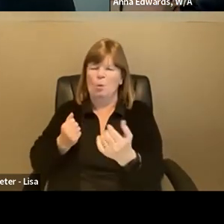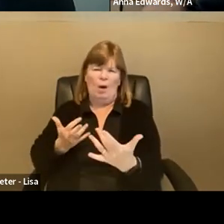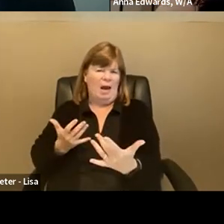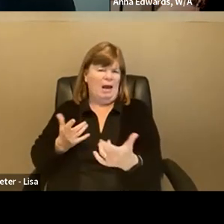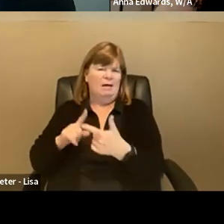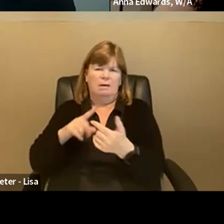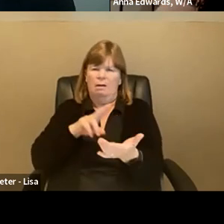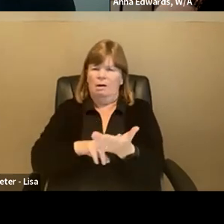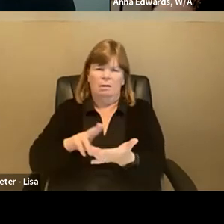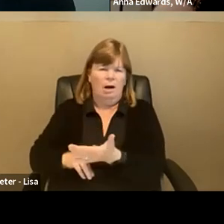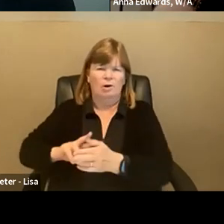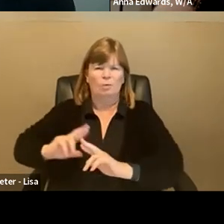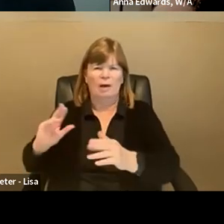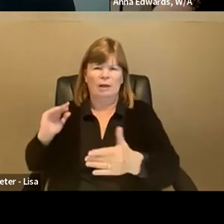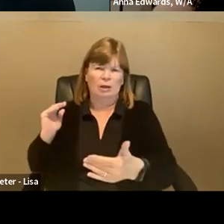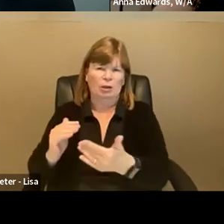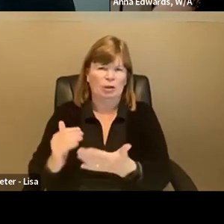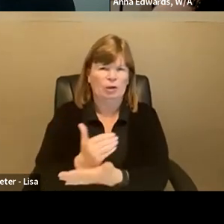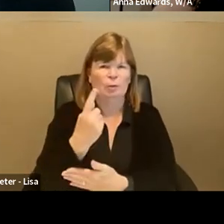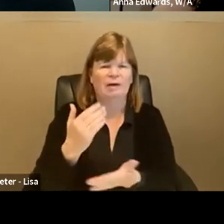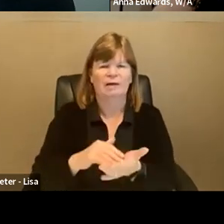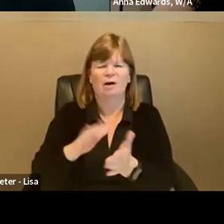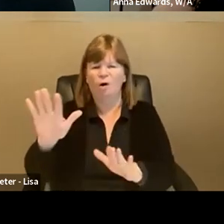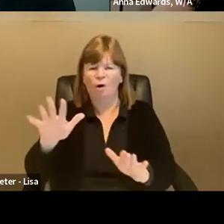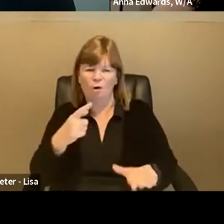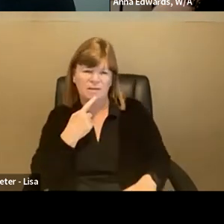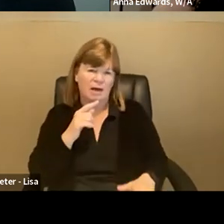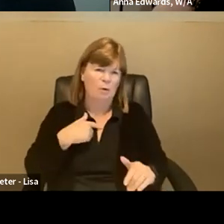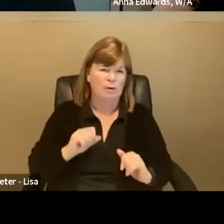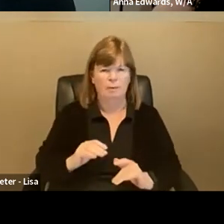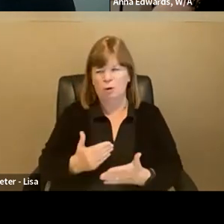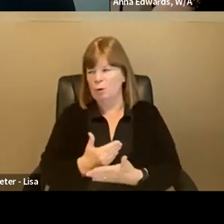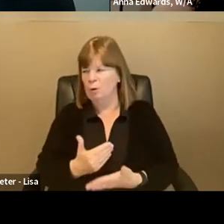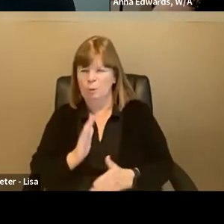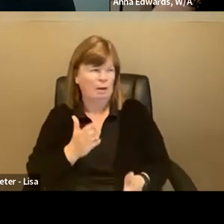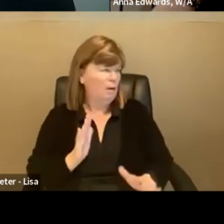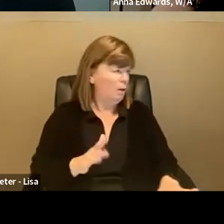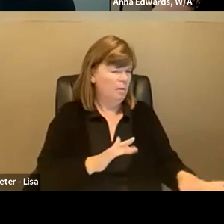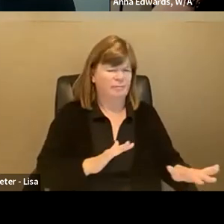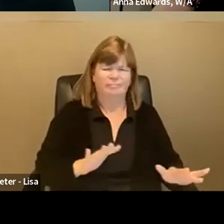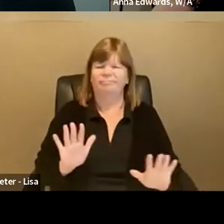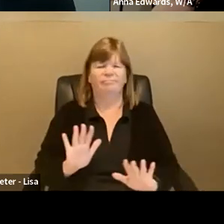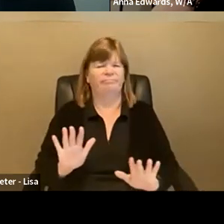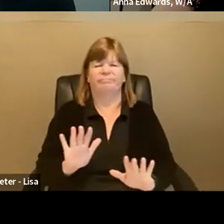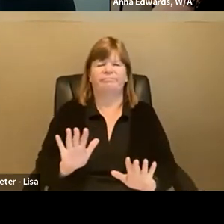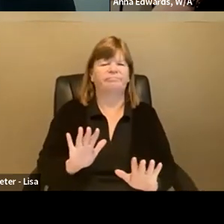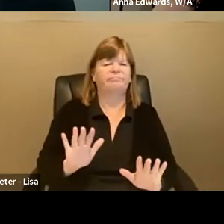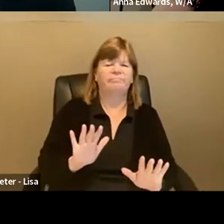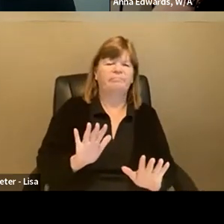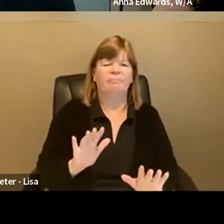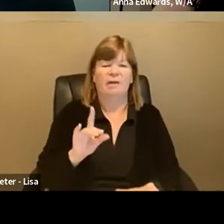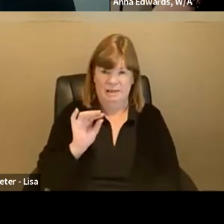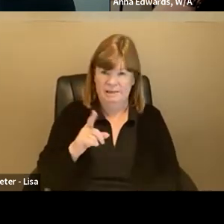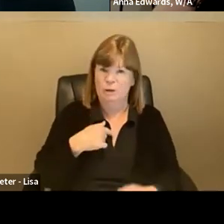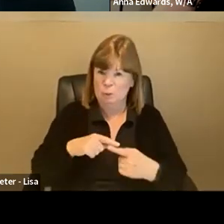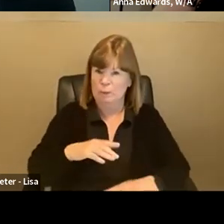contract is up for renewal and start saying, hey, do you think we're going to be renewed? Do you think we're going to be renewed? You know, so let's see, did we